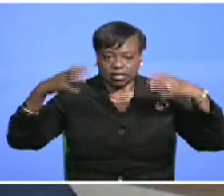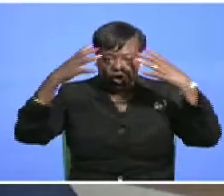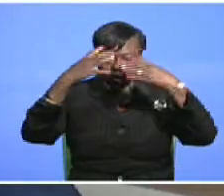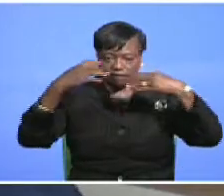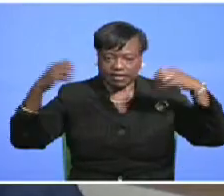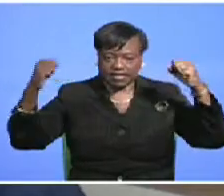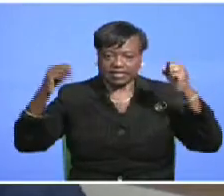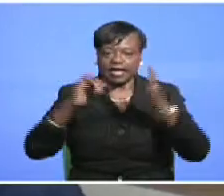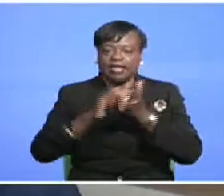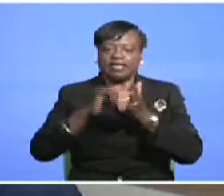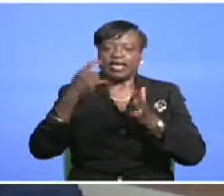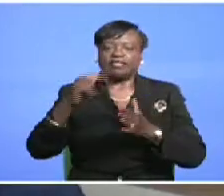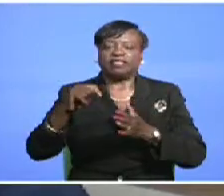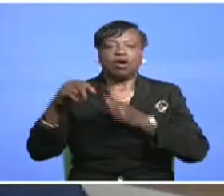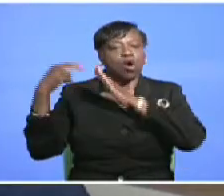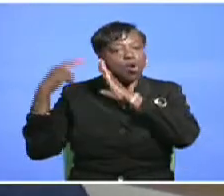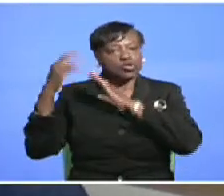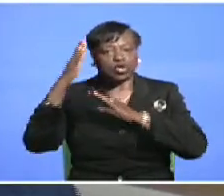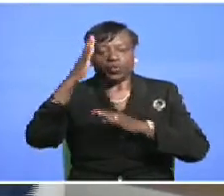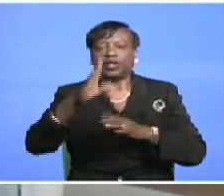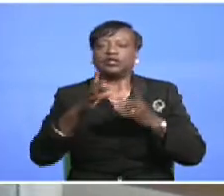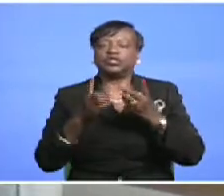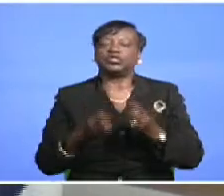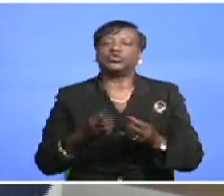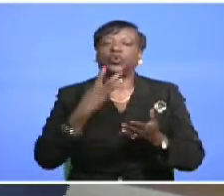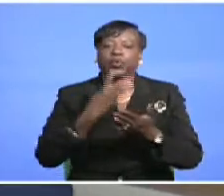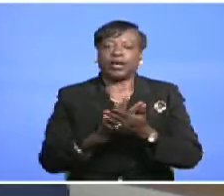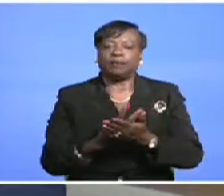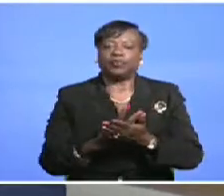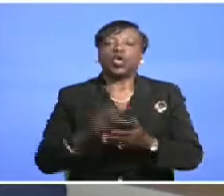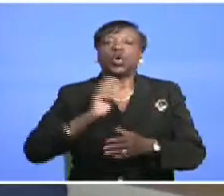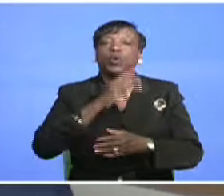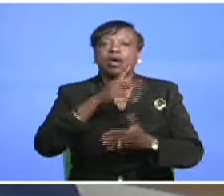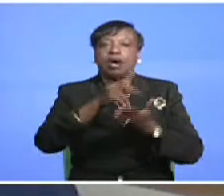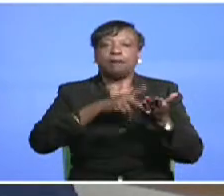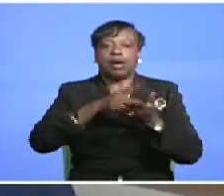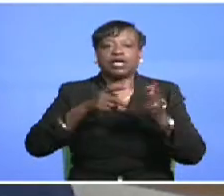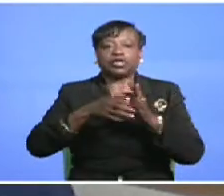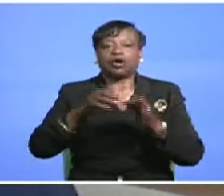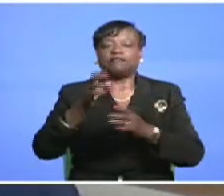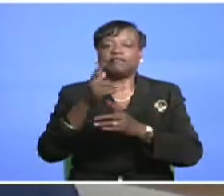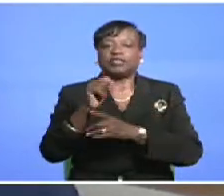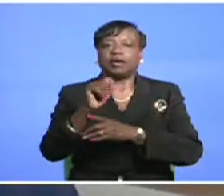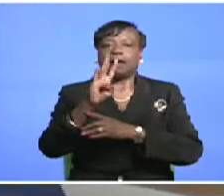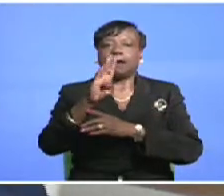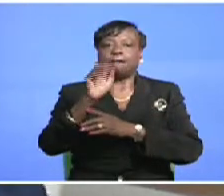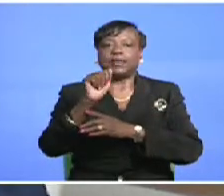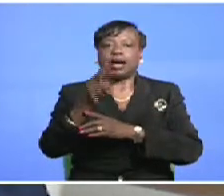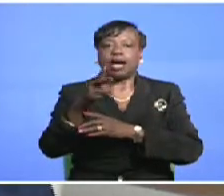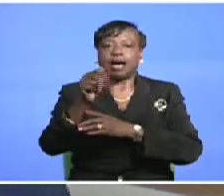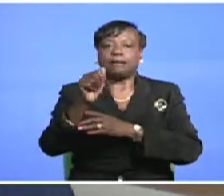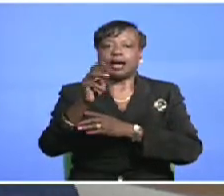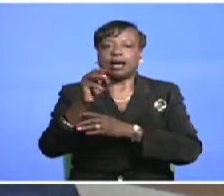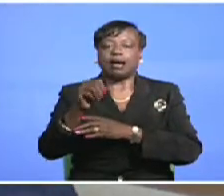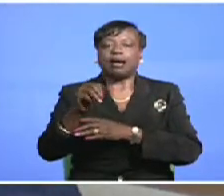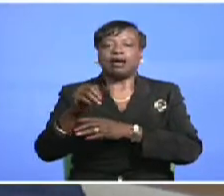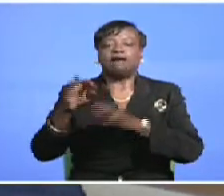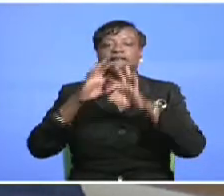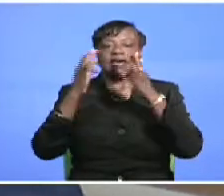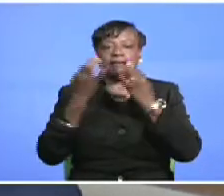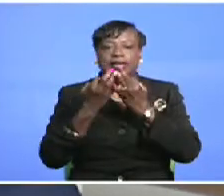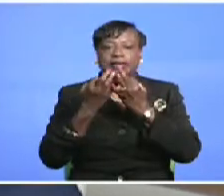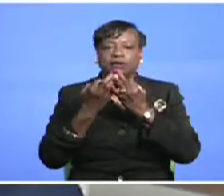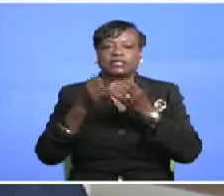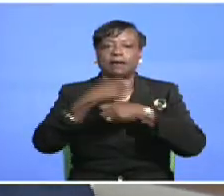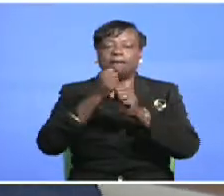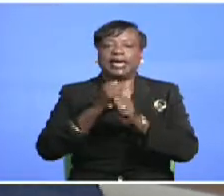this particular property is that we're part of the Baha Mar family. You know, Baha Mar is made up of Grand Hyatt,